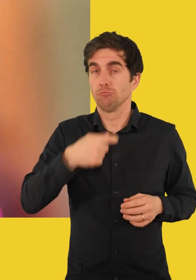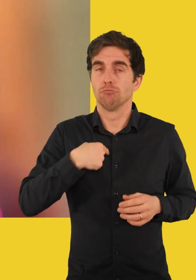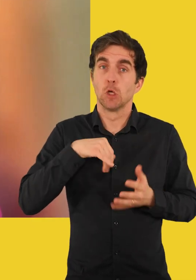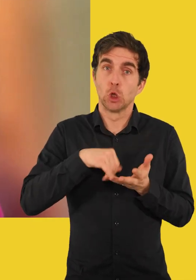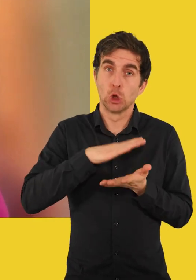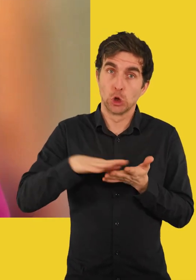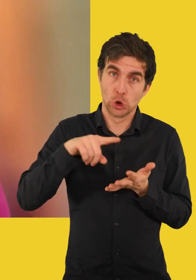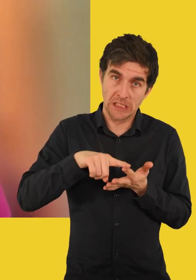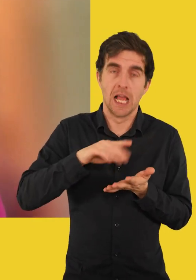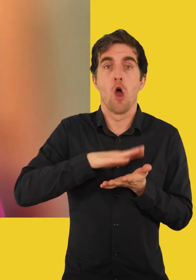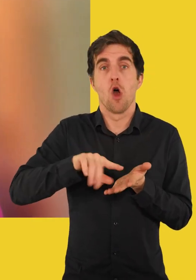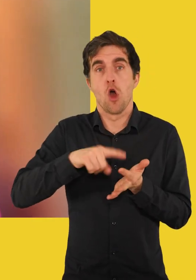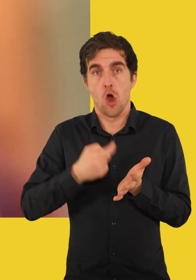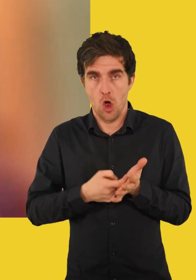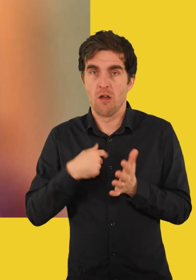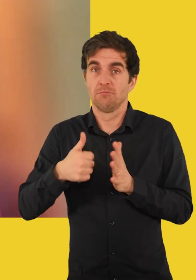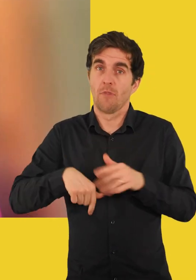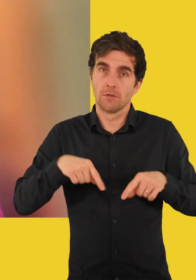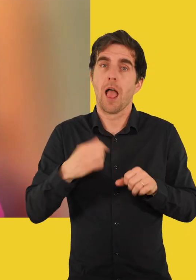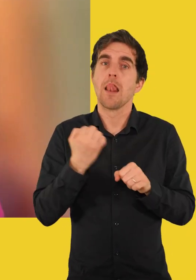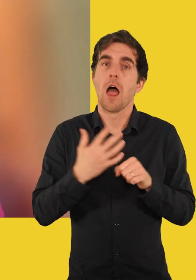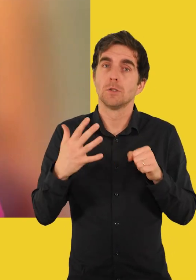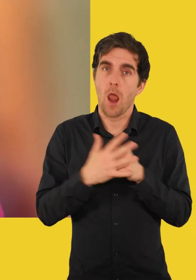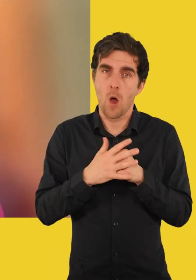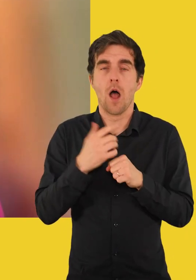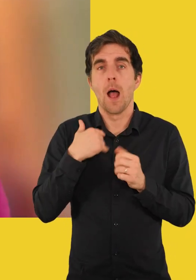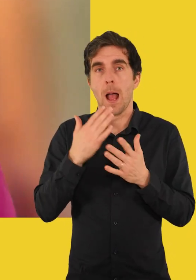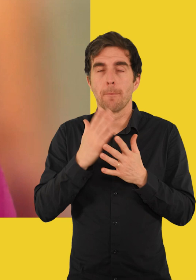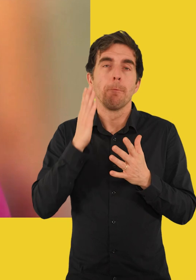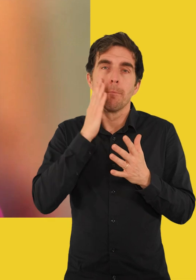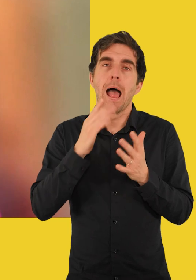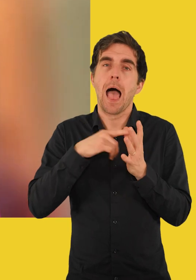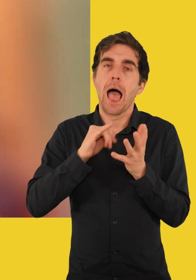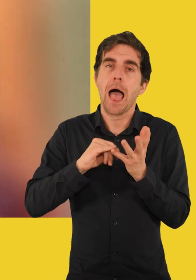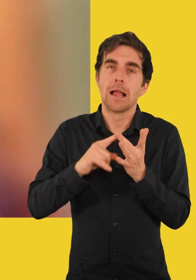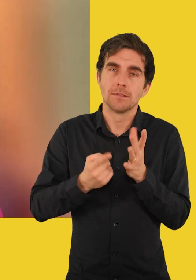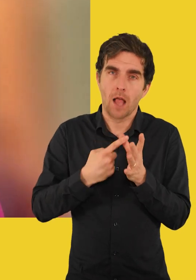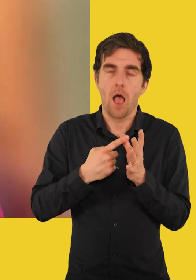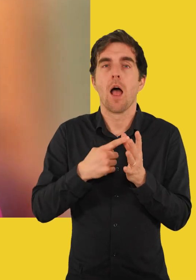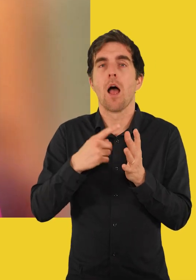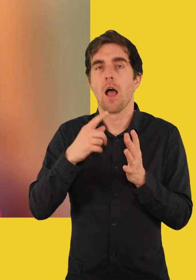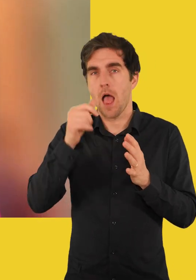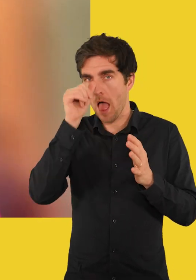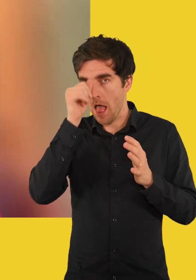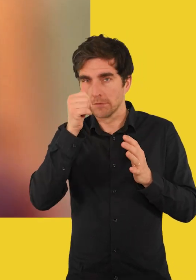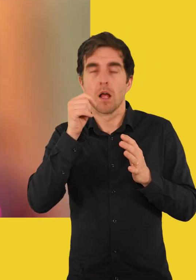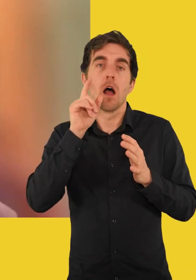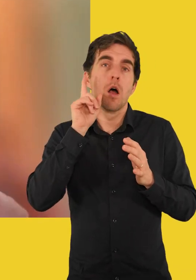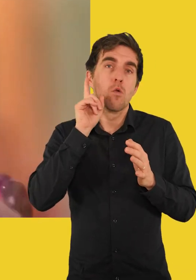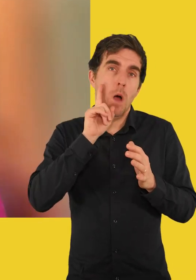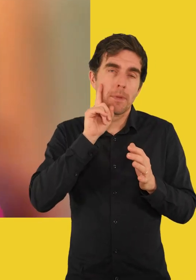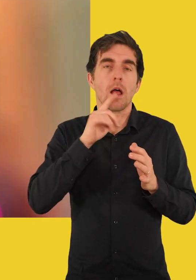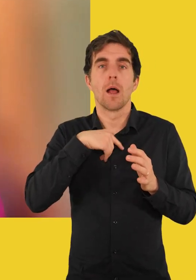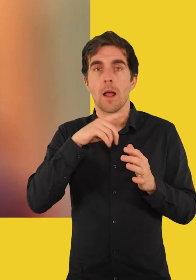her. I'm joining this session from Glasgow, and I'm an Asian Indian woman with long black hair. I'm